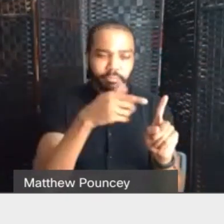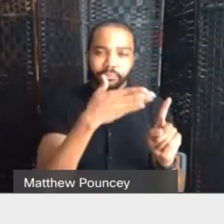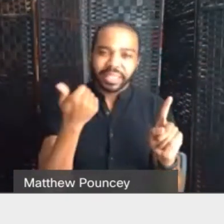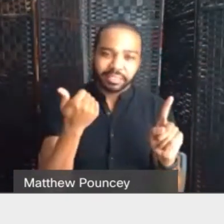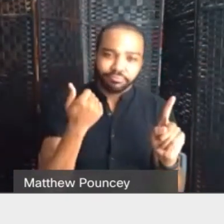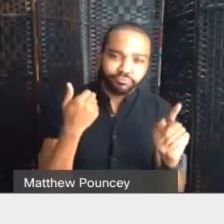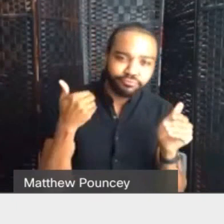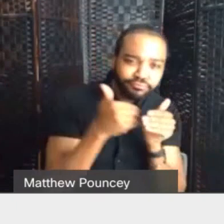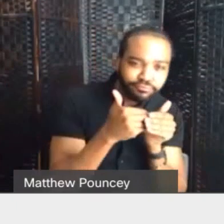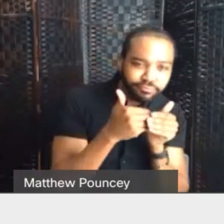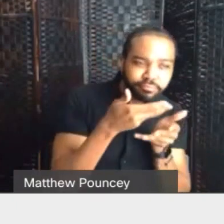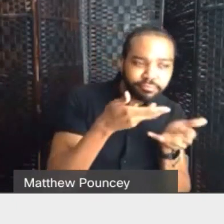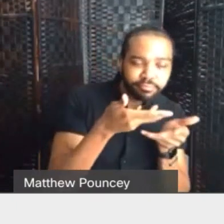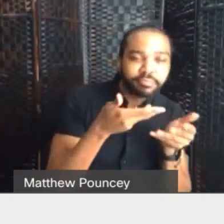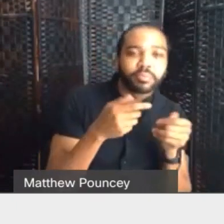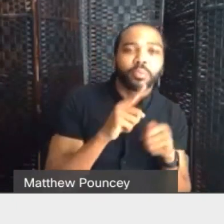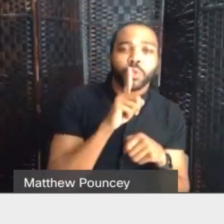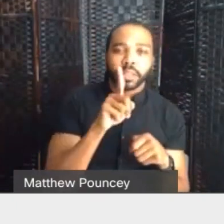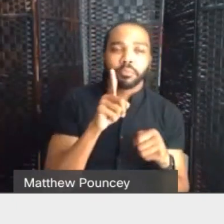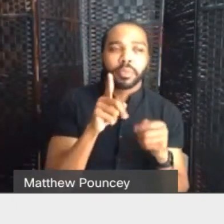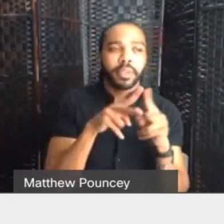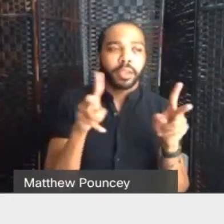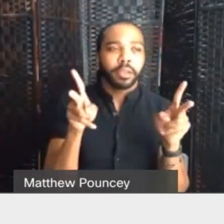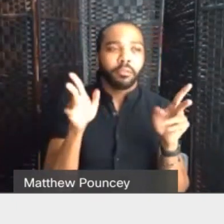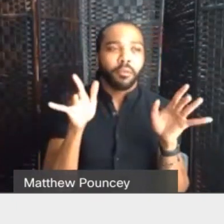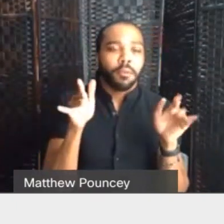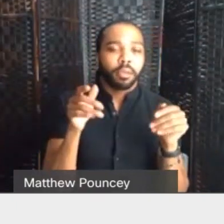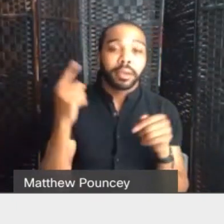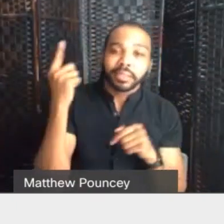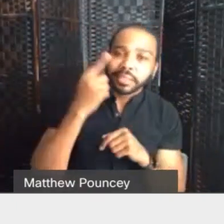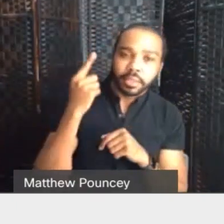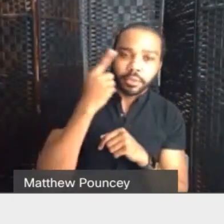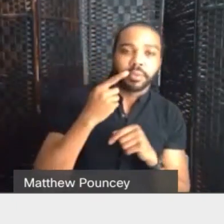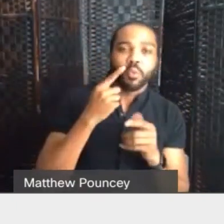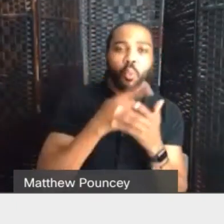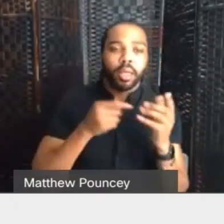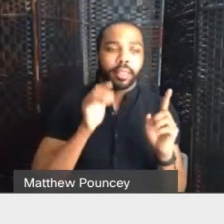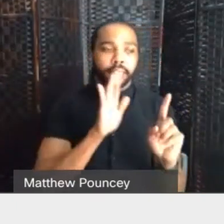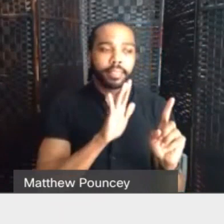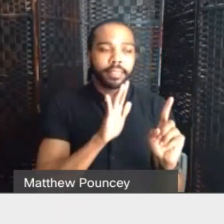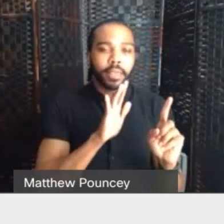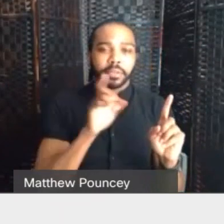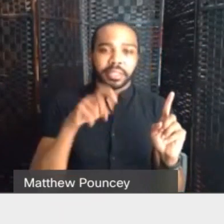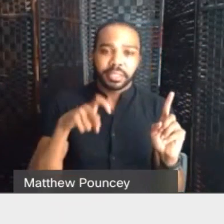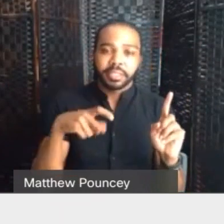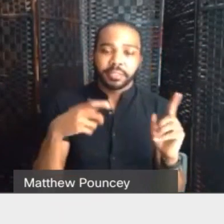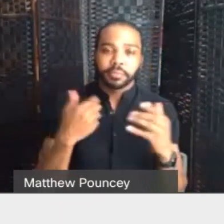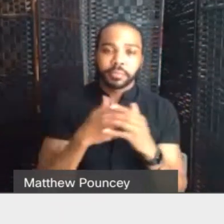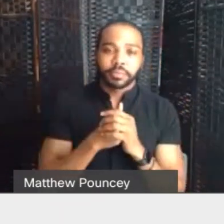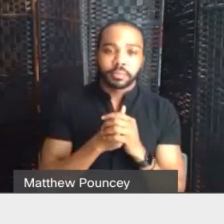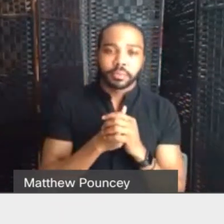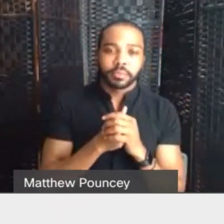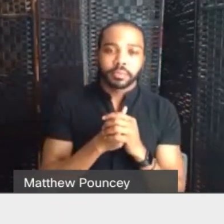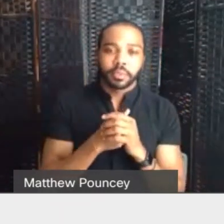and be very um, considerate of what that really means for a person